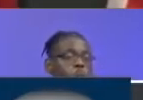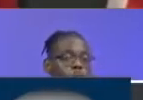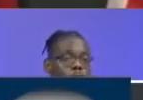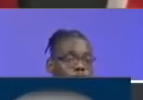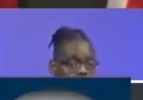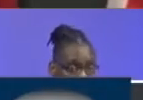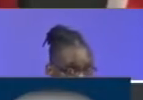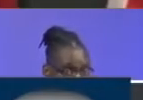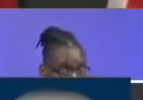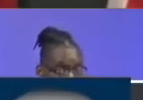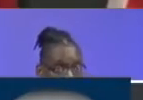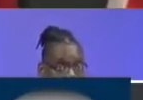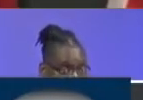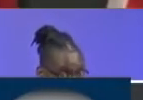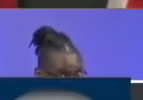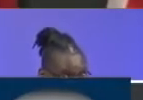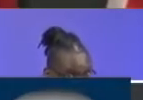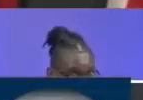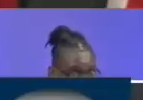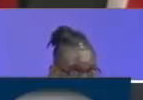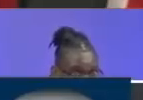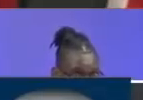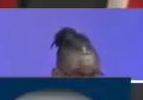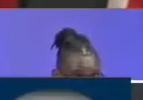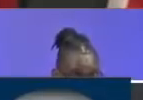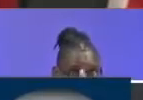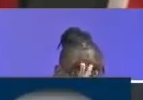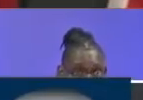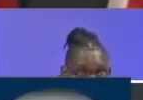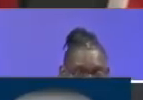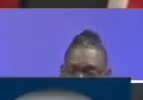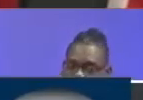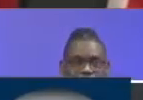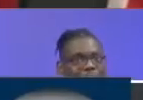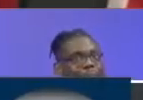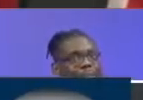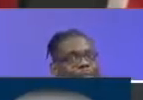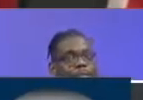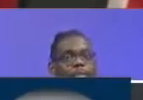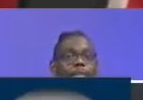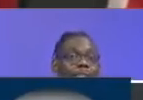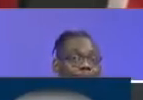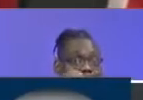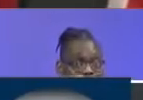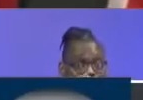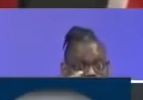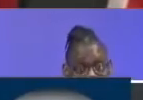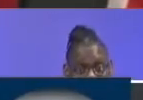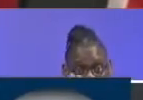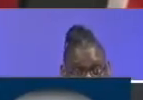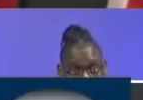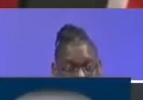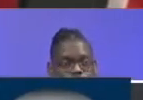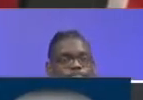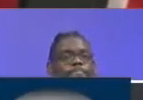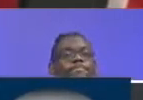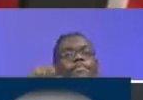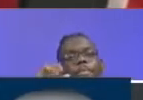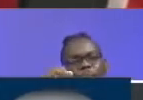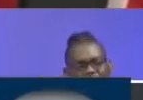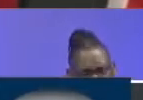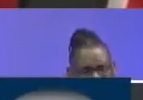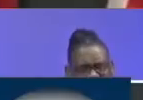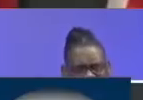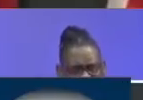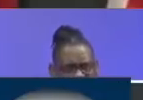years. Secondary school children have only had smatterings of being to school. Last term, we had 4, 5, and 6 out, and as of